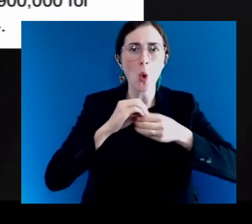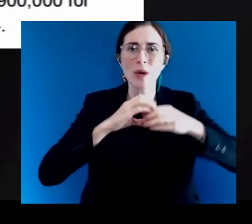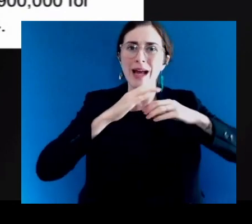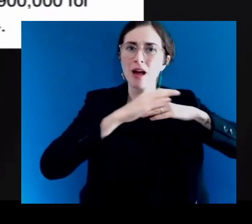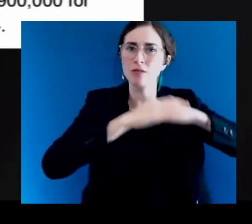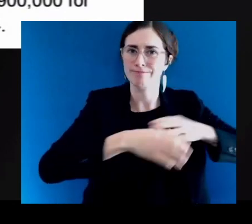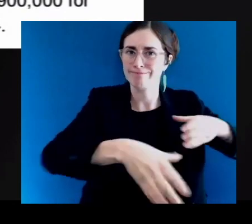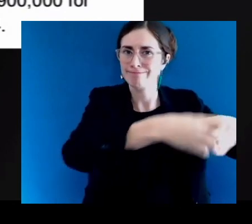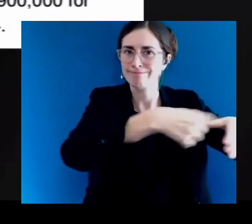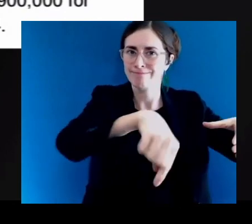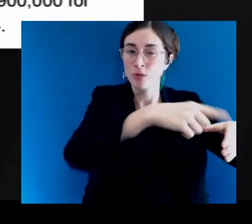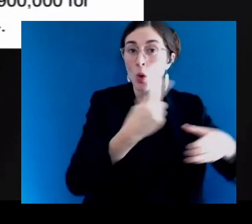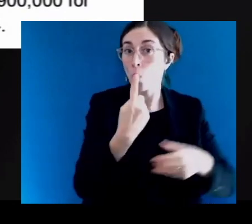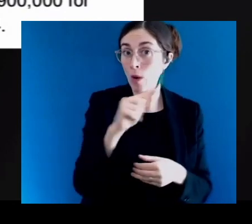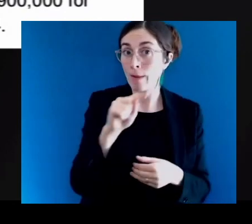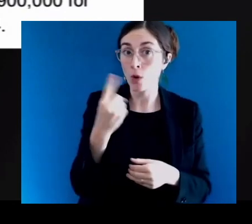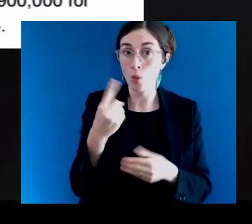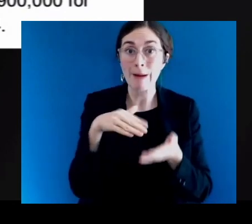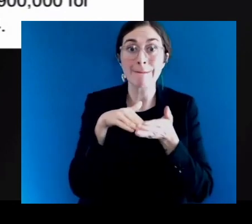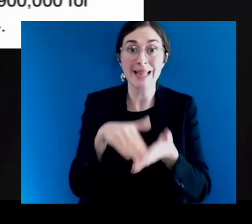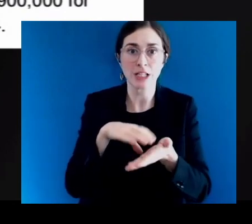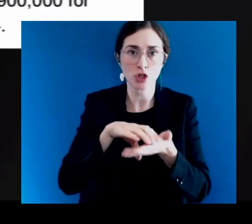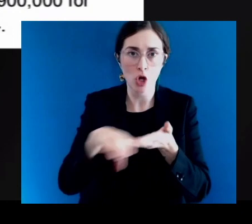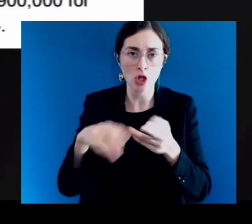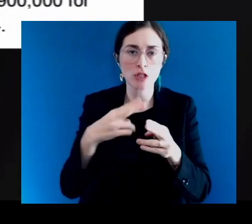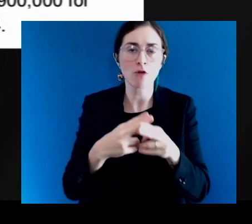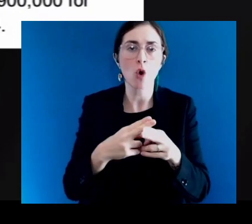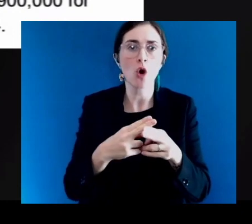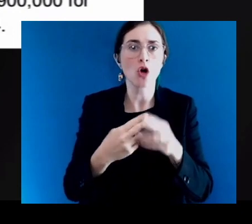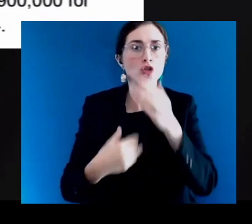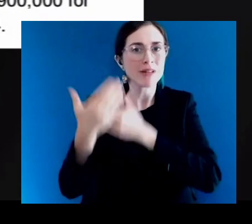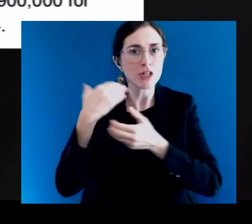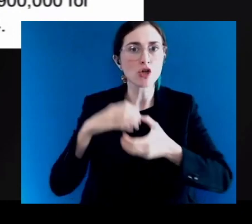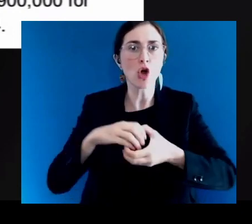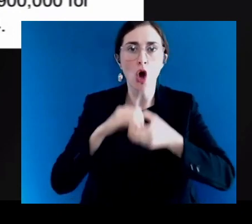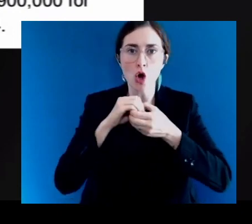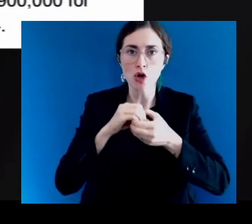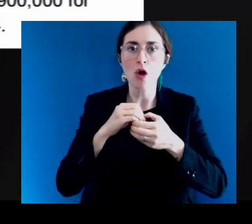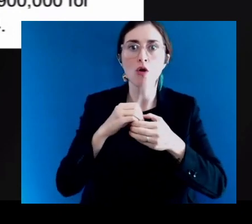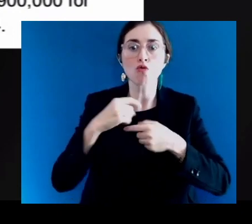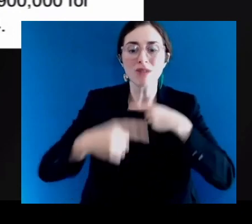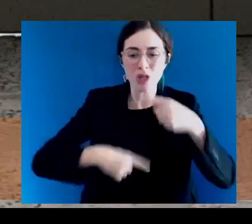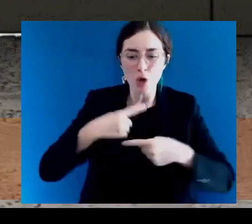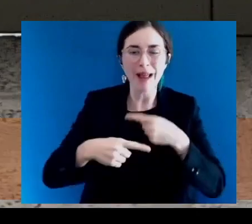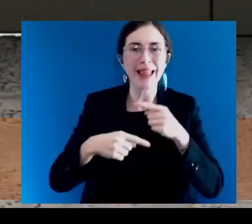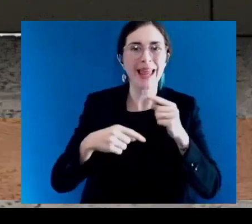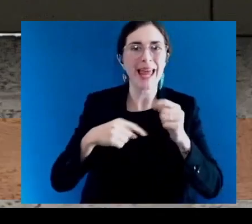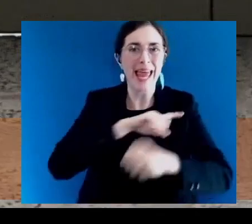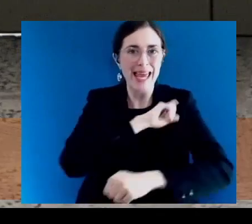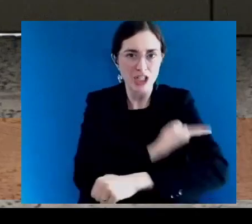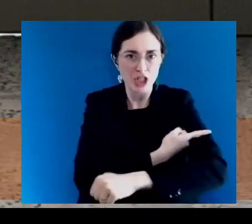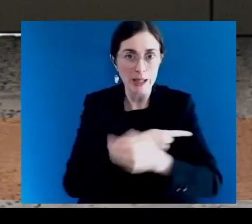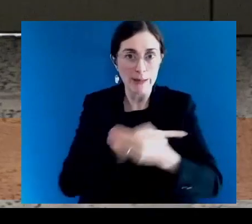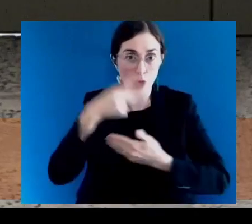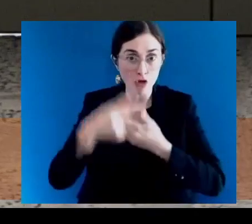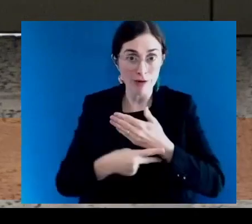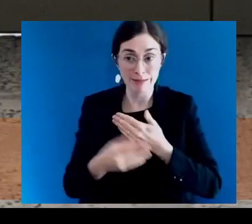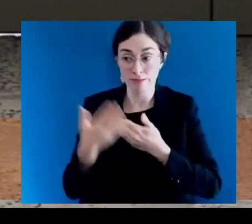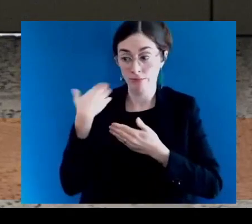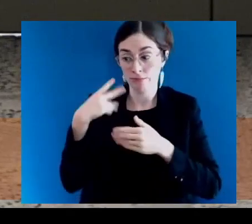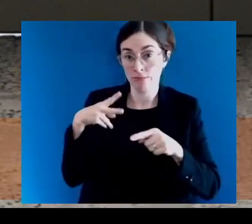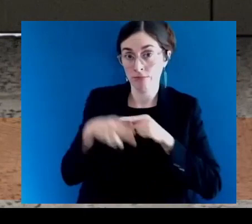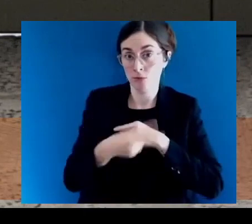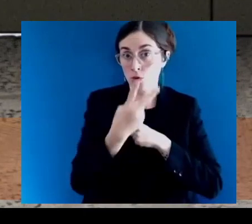$1.1 million for traditional owner renewable energy program announced in November 2020, right? Yes. Now,